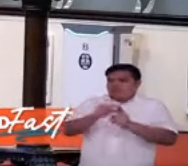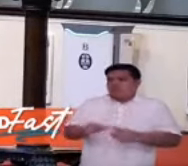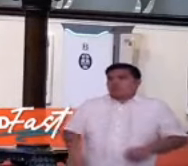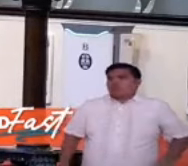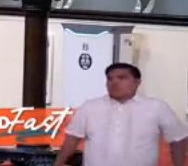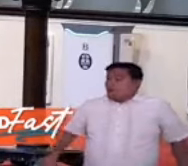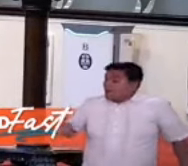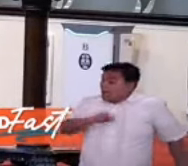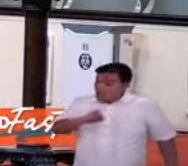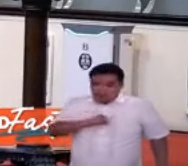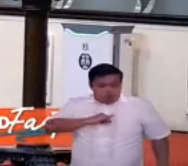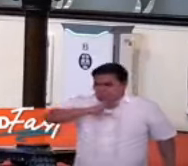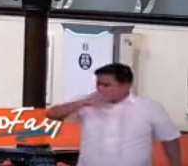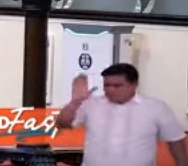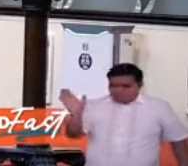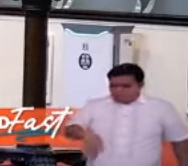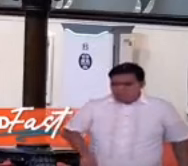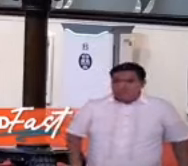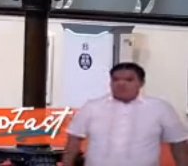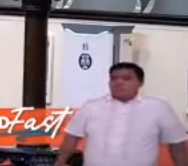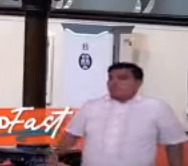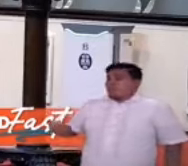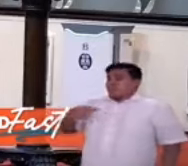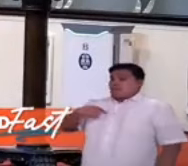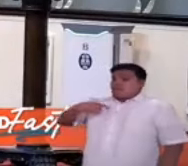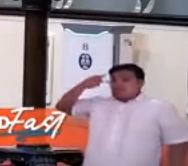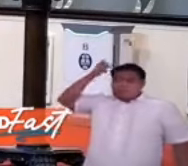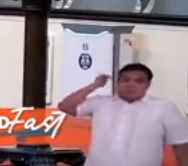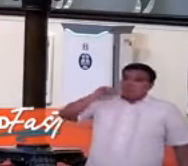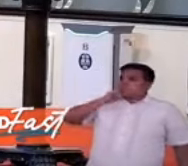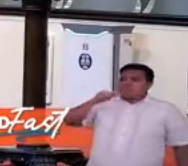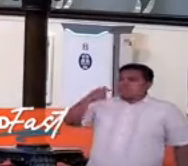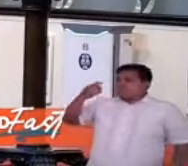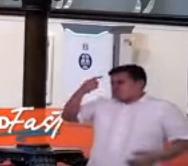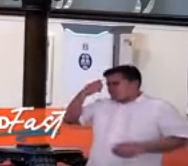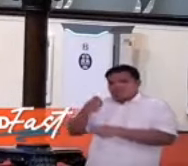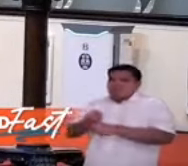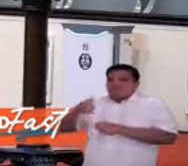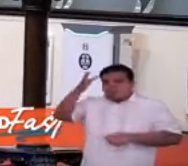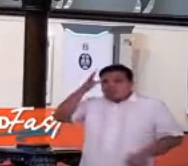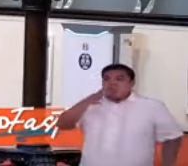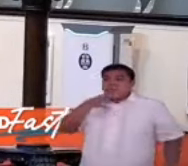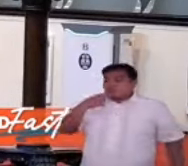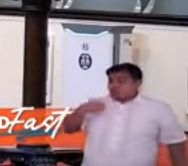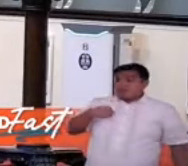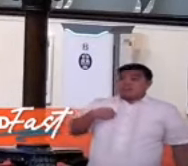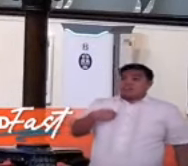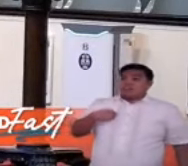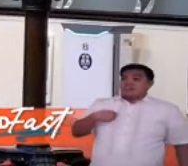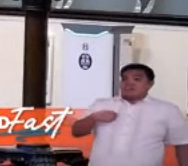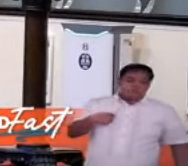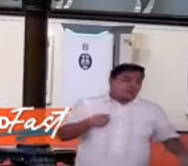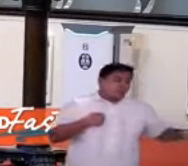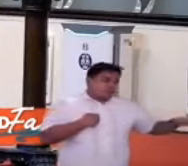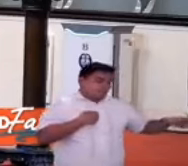I never negotiated with my father. Never negotiated with my mother. When my father, my mother said,